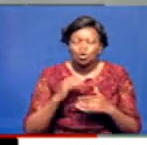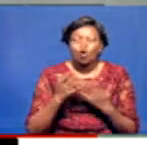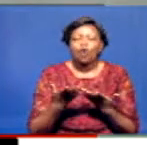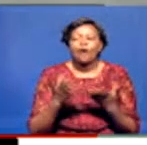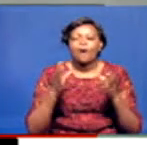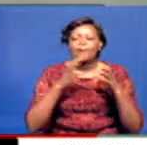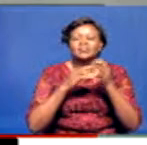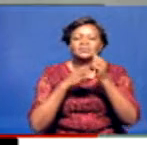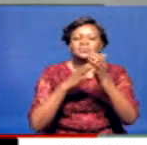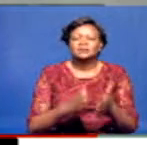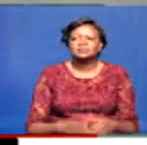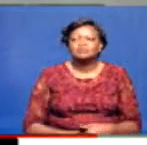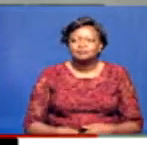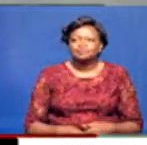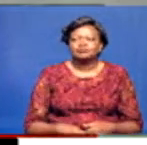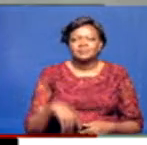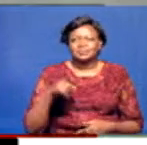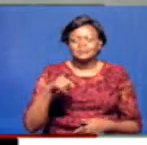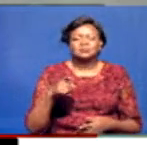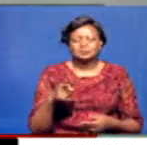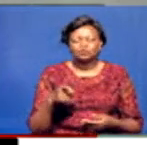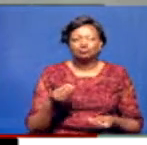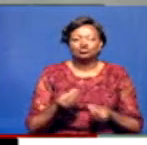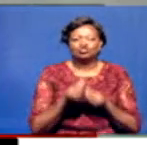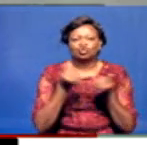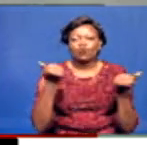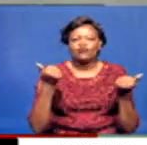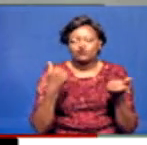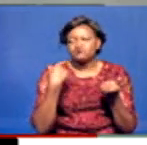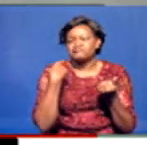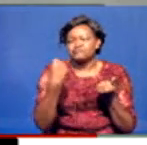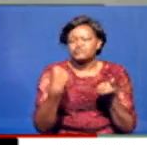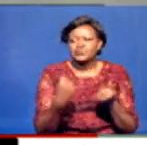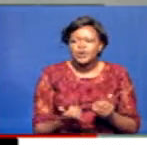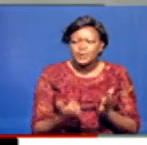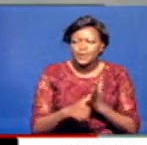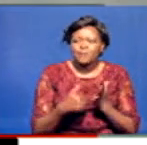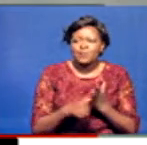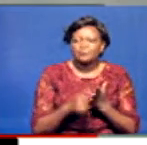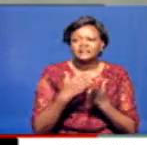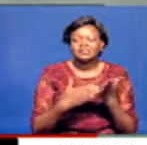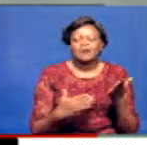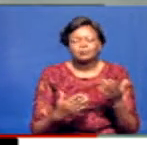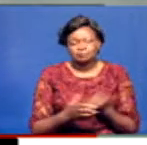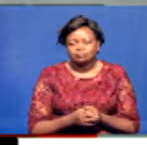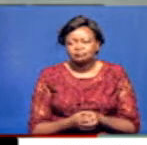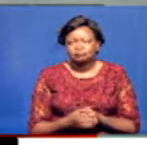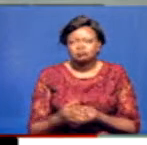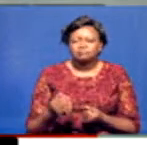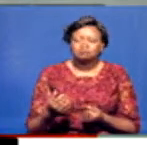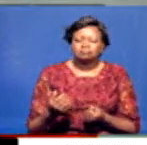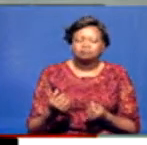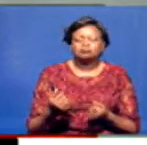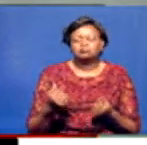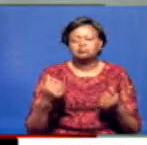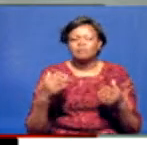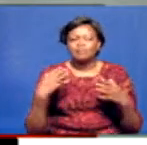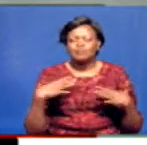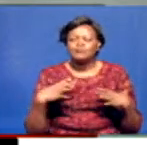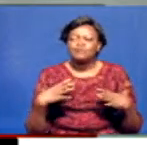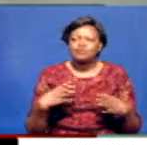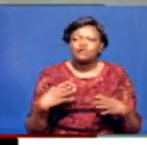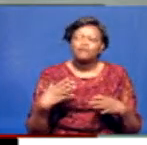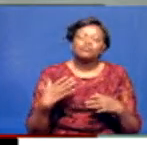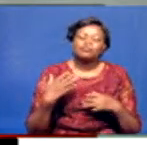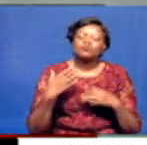what appears to be a move to cure recent de-whipping of some rebel House leadership, MPs, lawmakers say